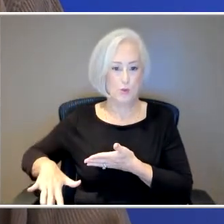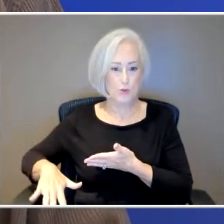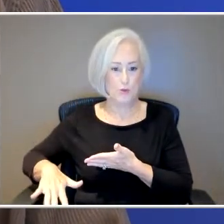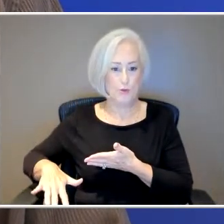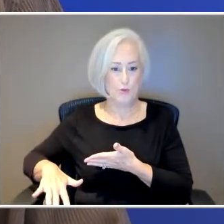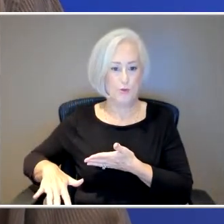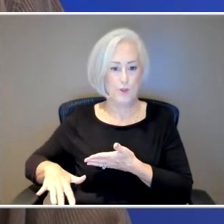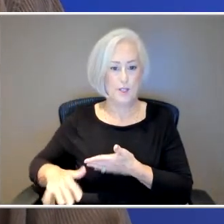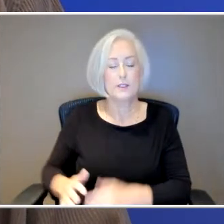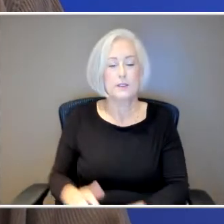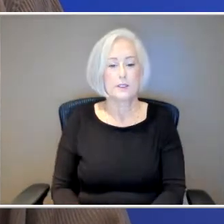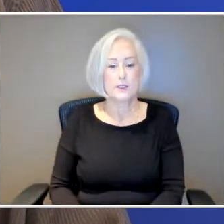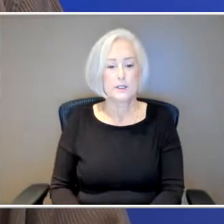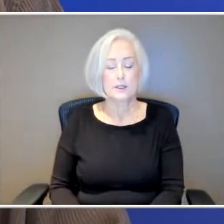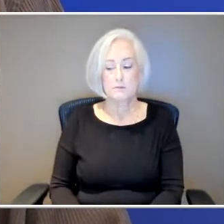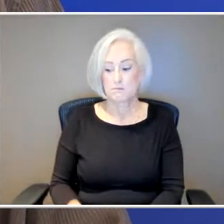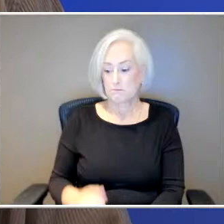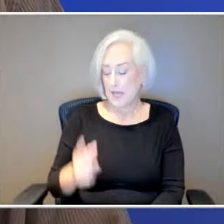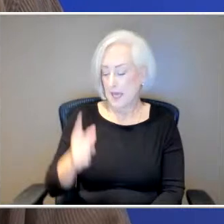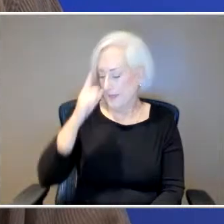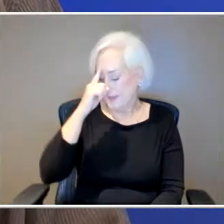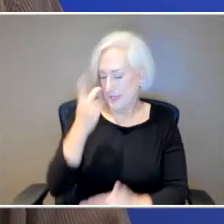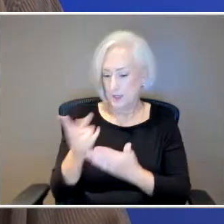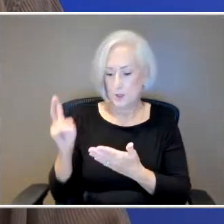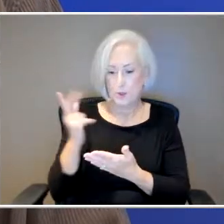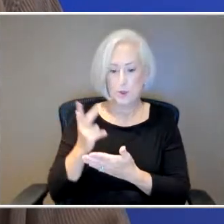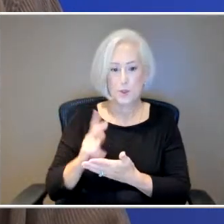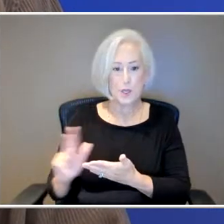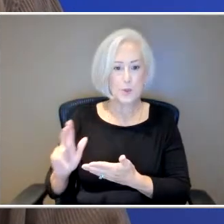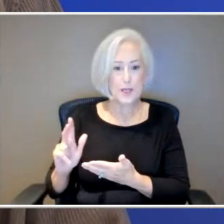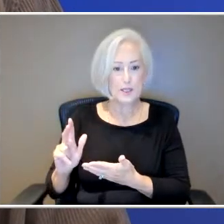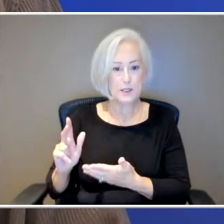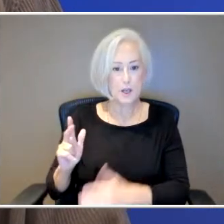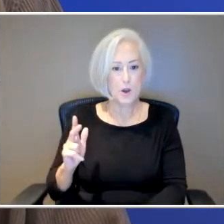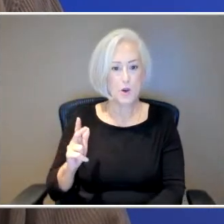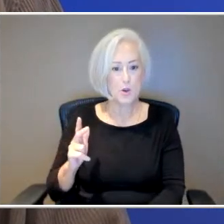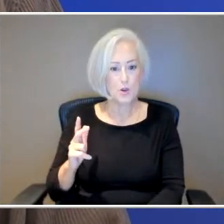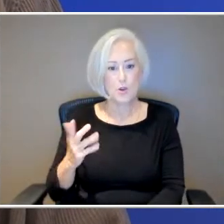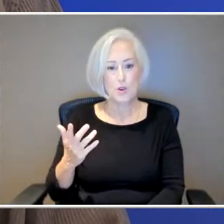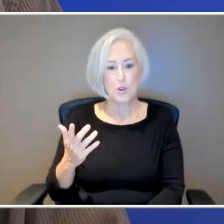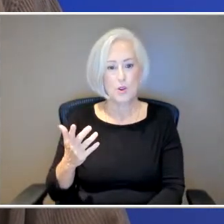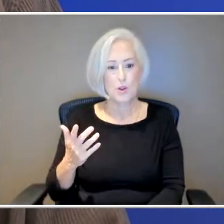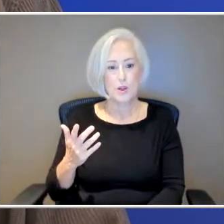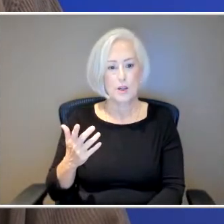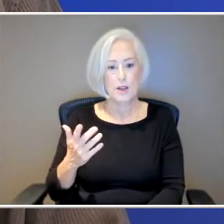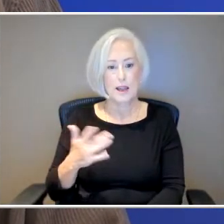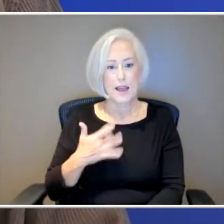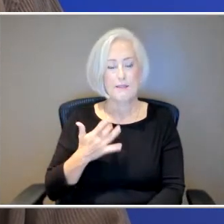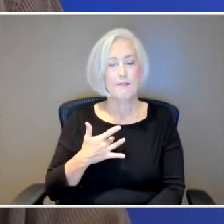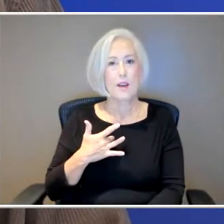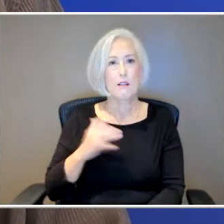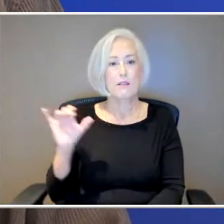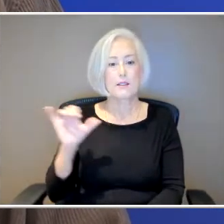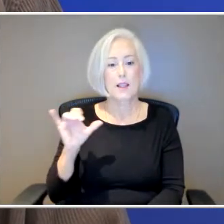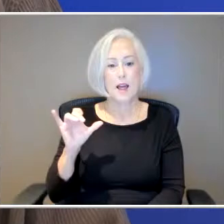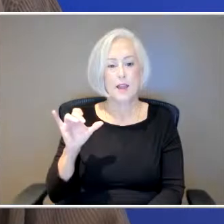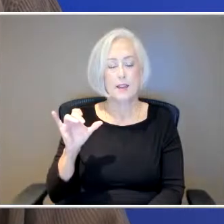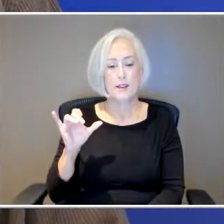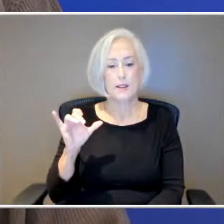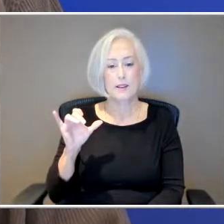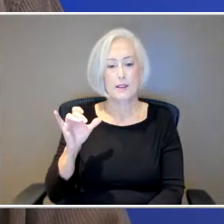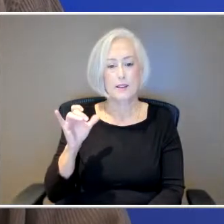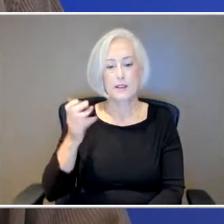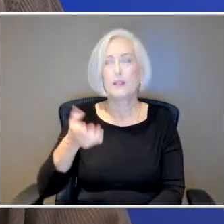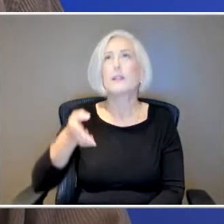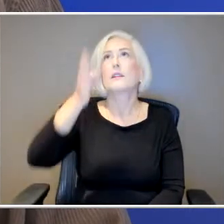just a few weeks ago, I just felt this, you know, felt like God was saying that to me